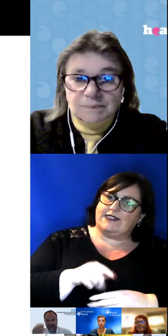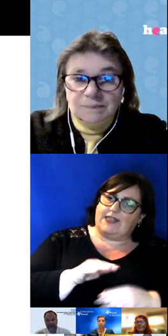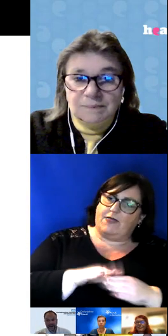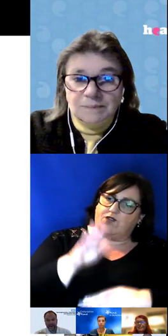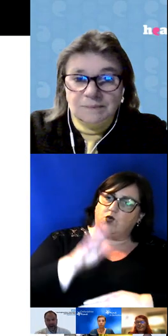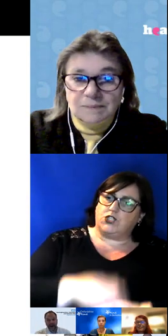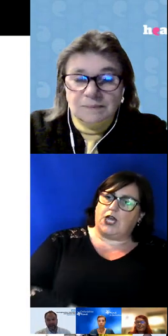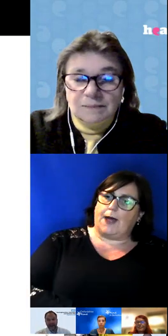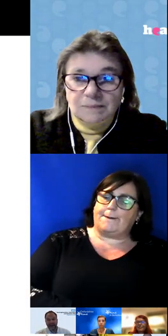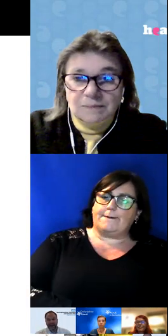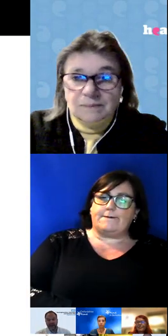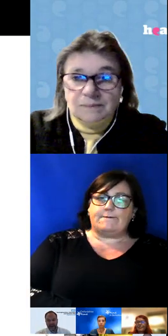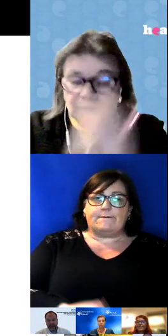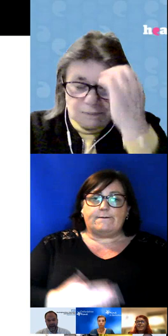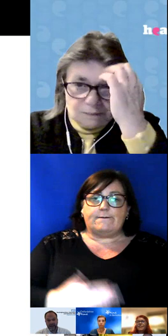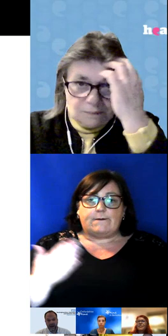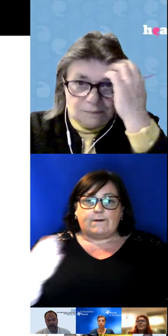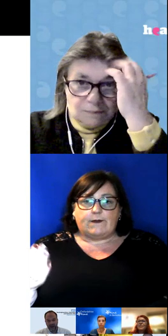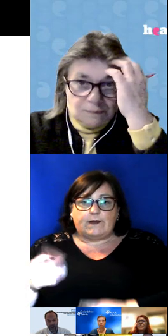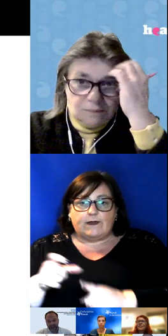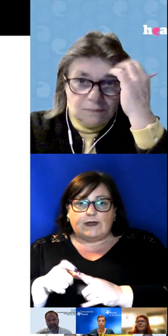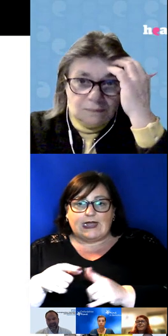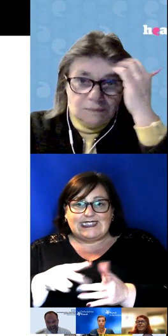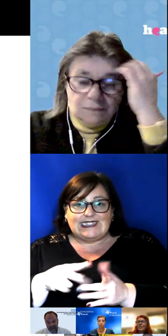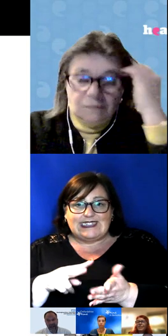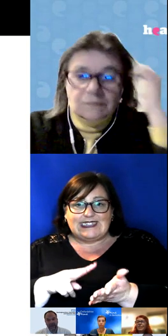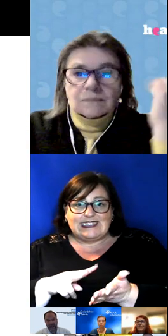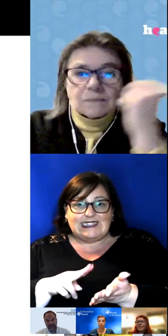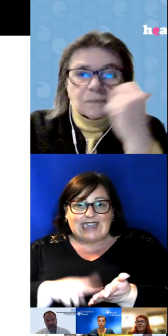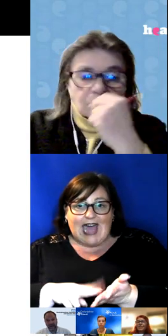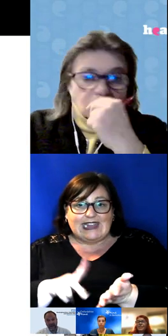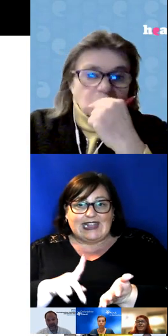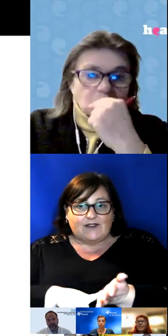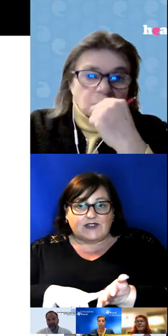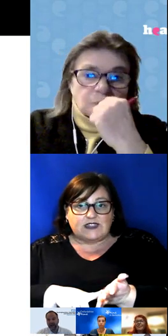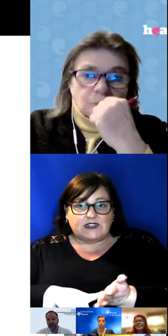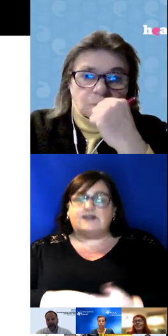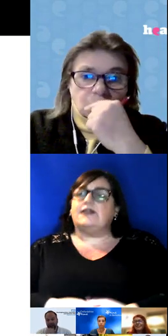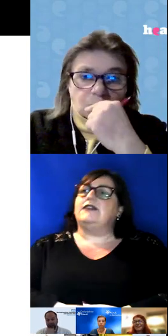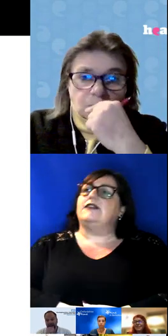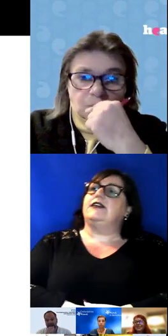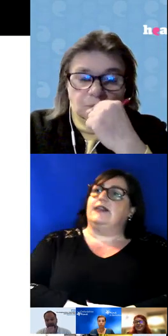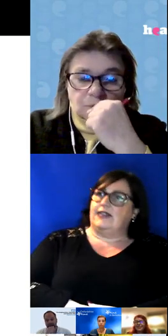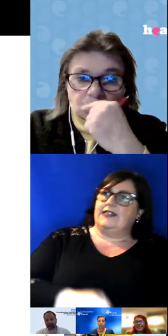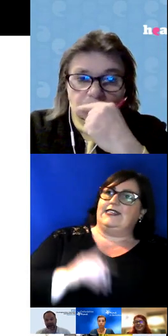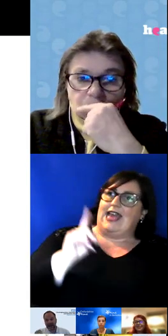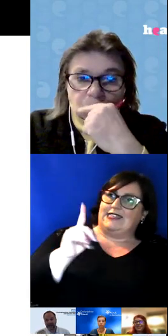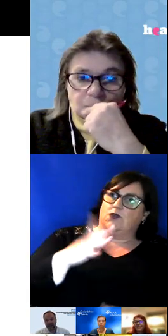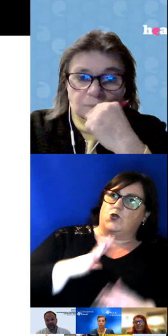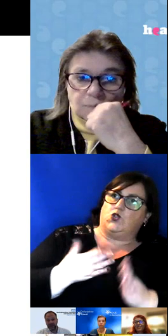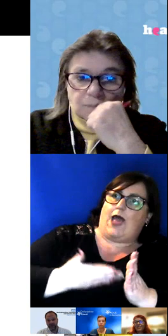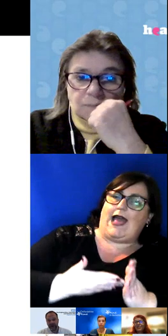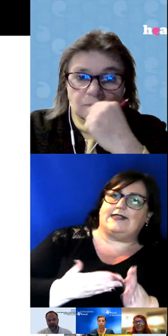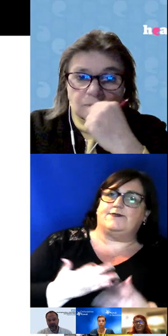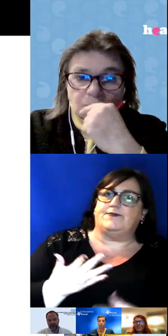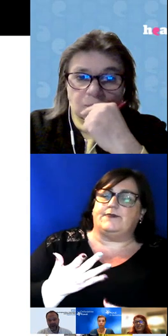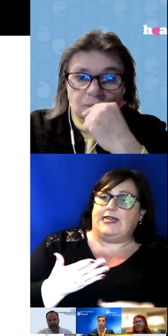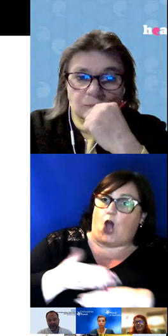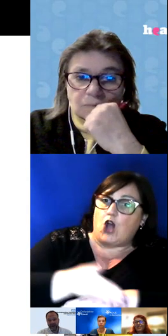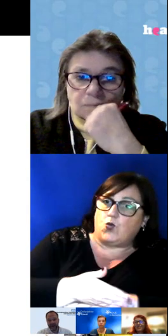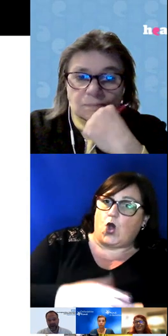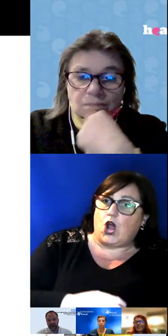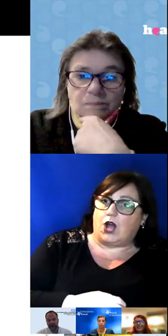just to add to that, I think part of it is it is hard work and it takes time and effort. I think ANSAF and the public health team have done a great